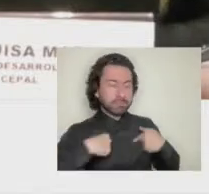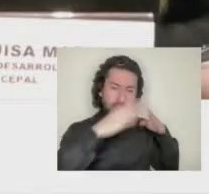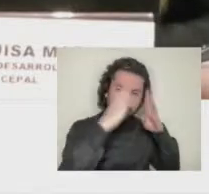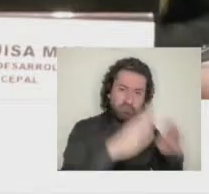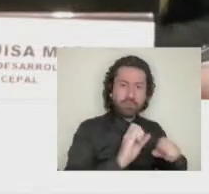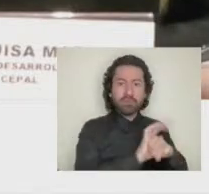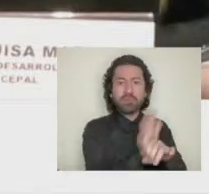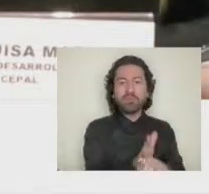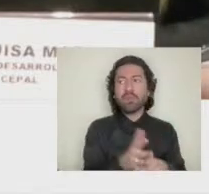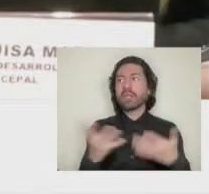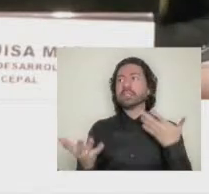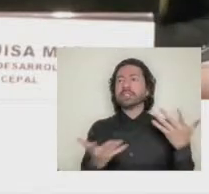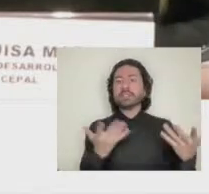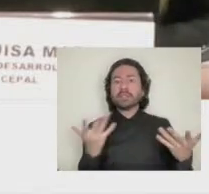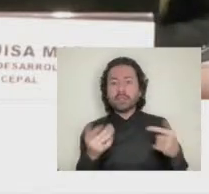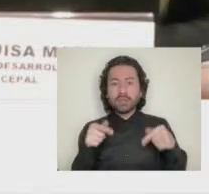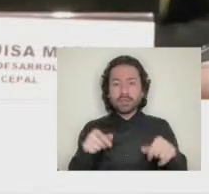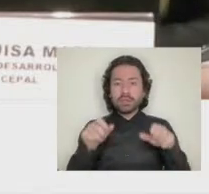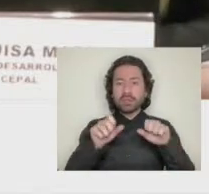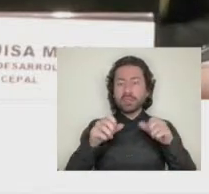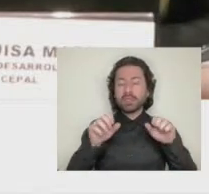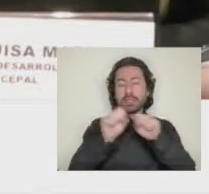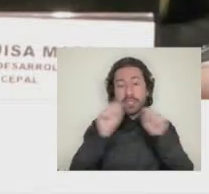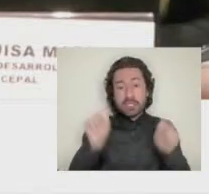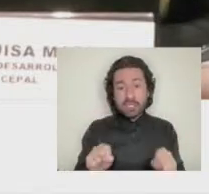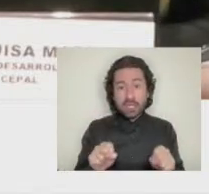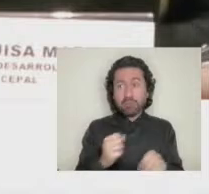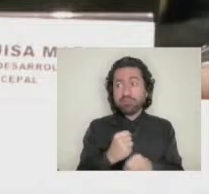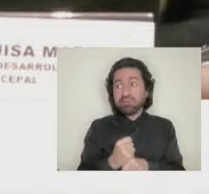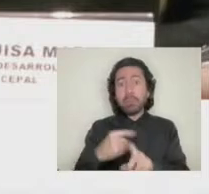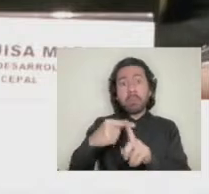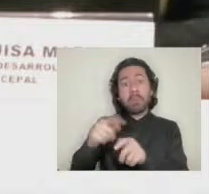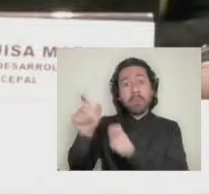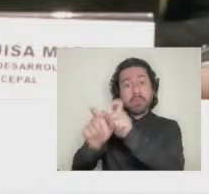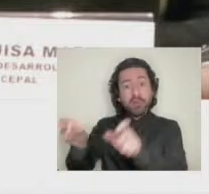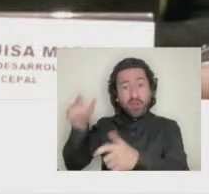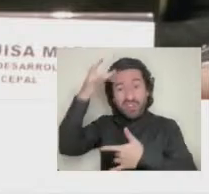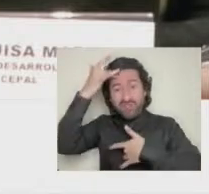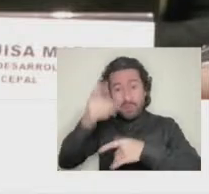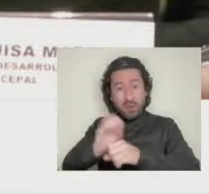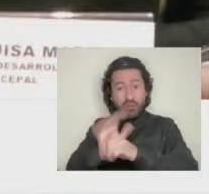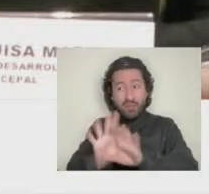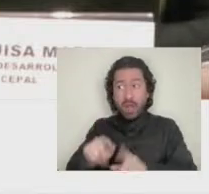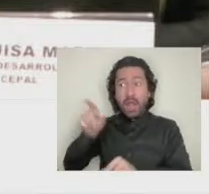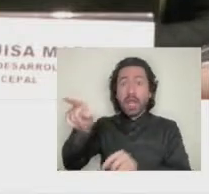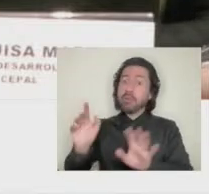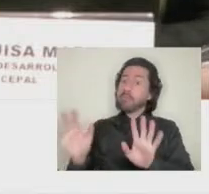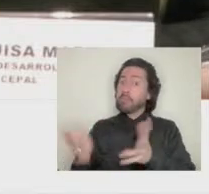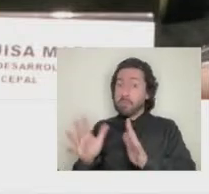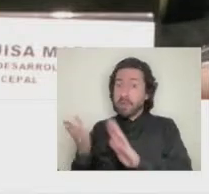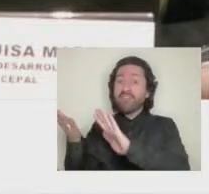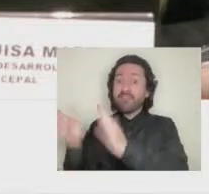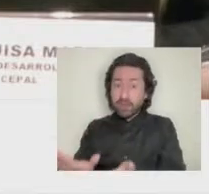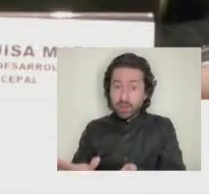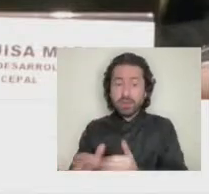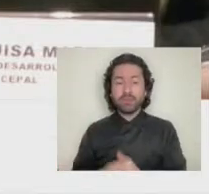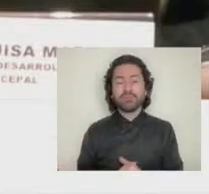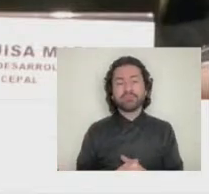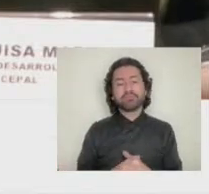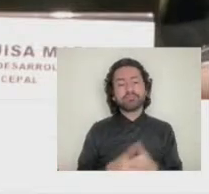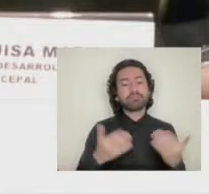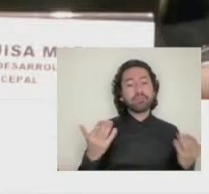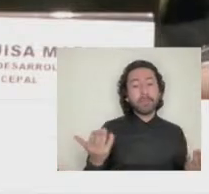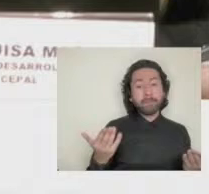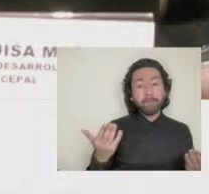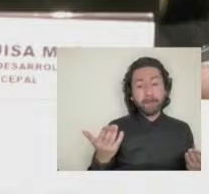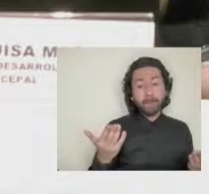servicing some diseases in order to cover the needs of COVID-19. The